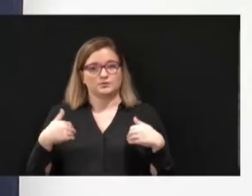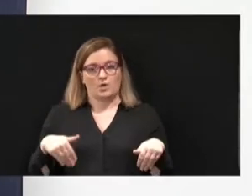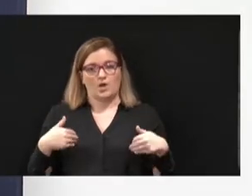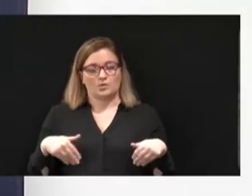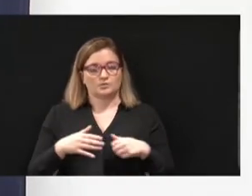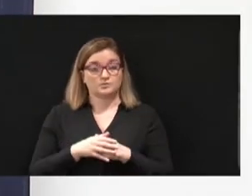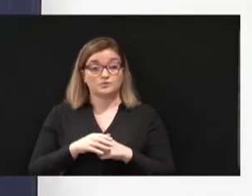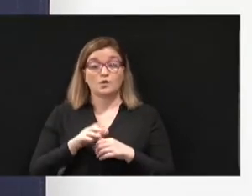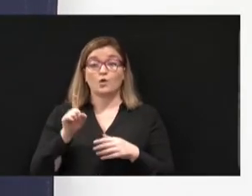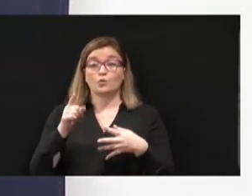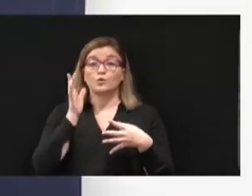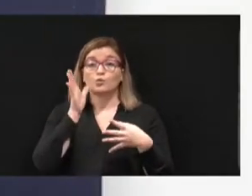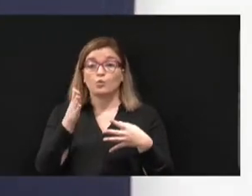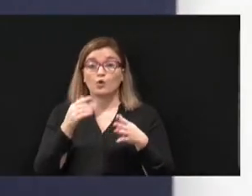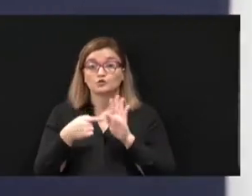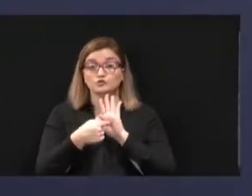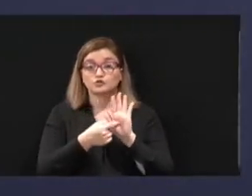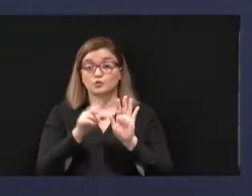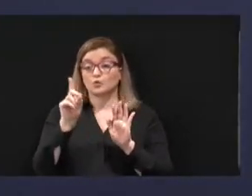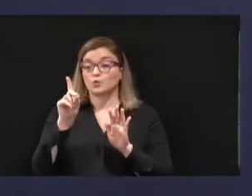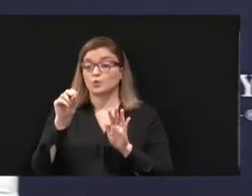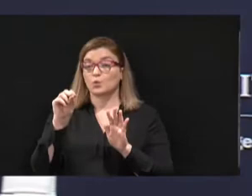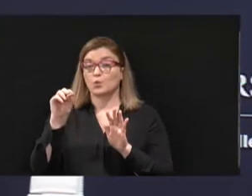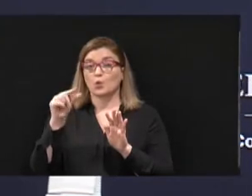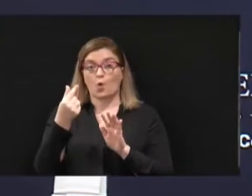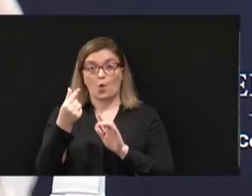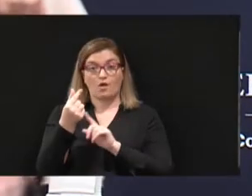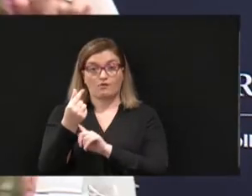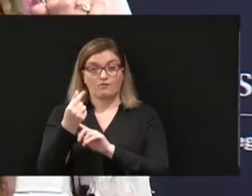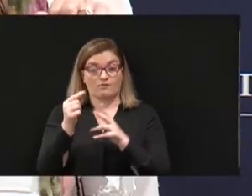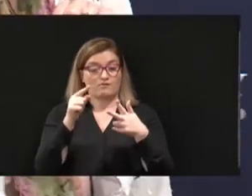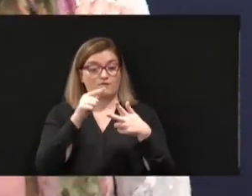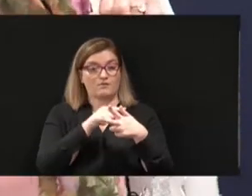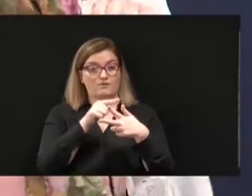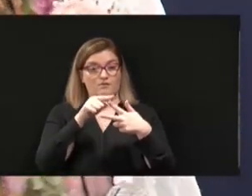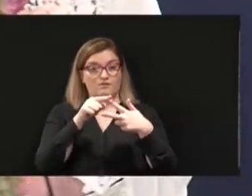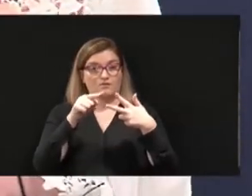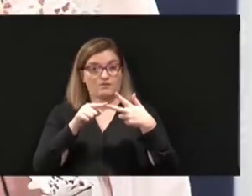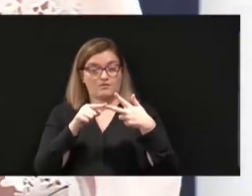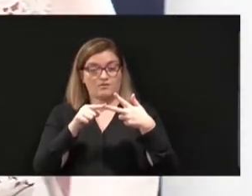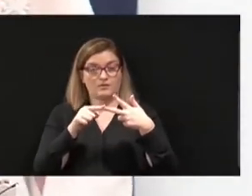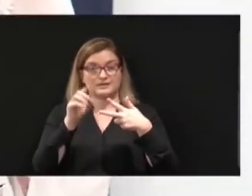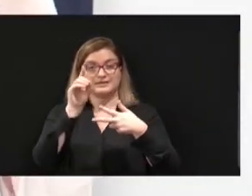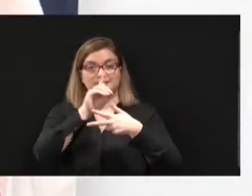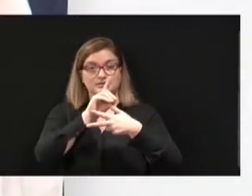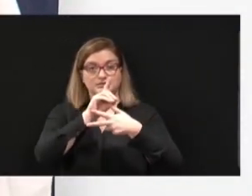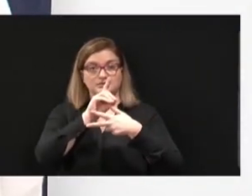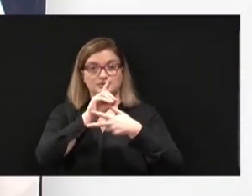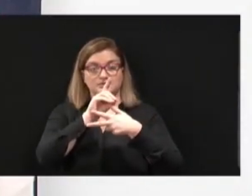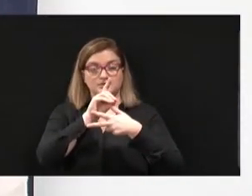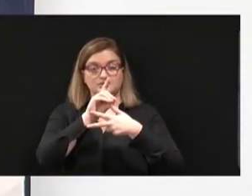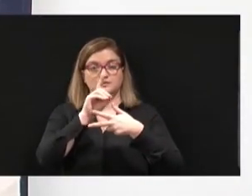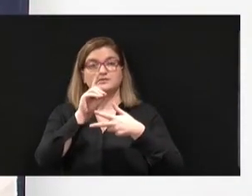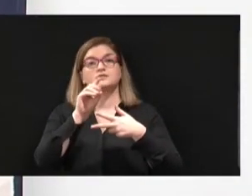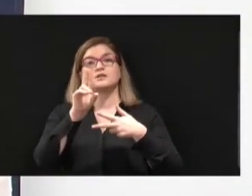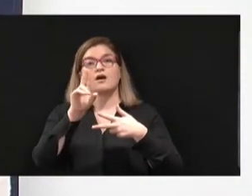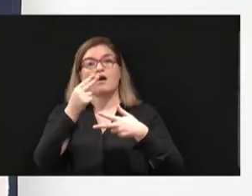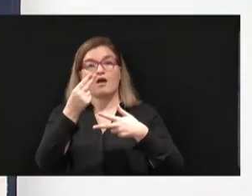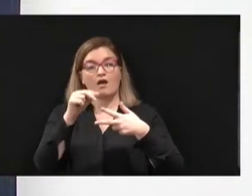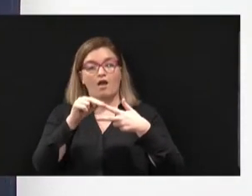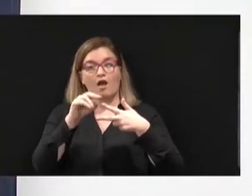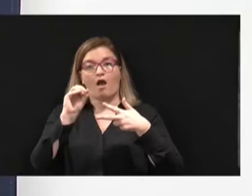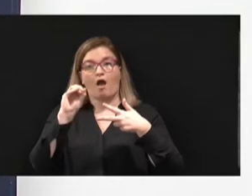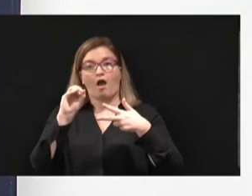to put it on their fingers. So I'm going to do it up here. So it'd be d-og.